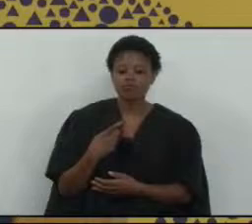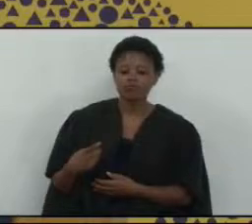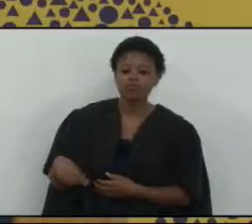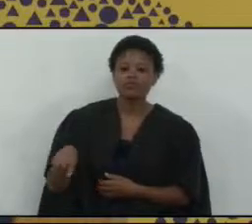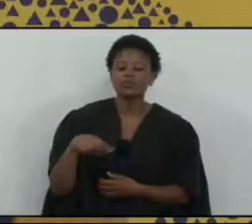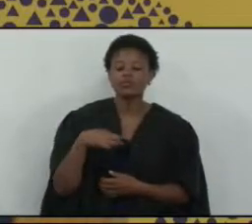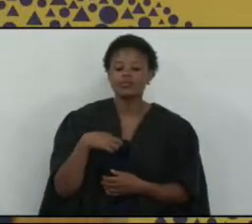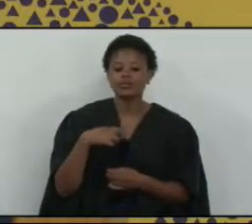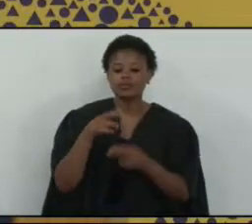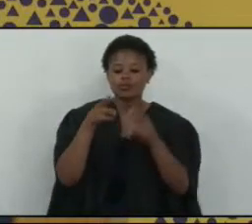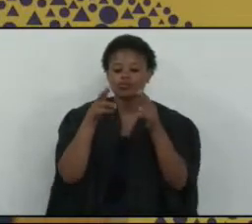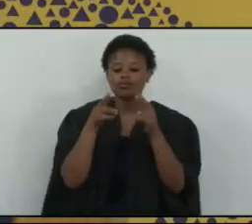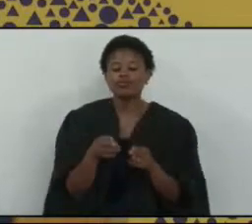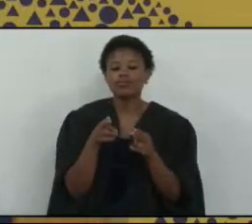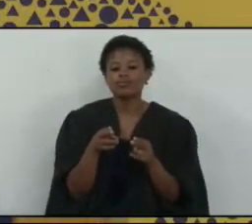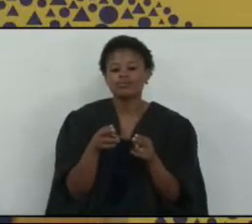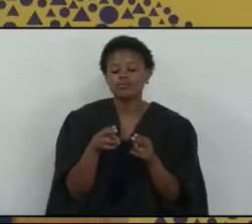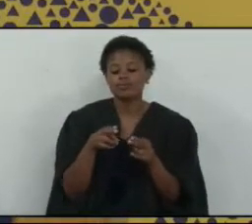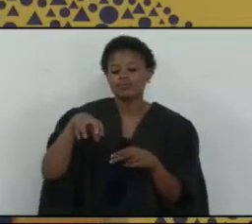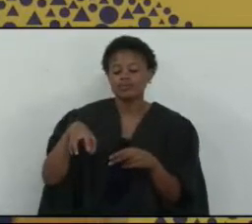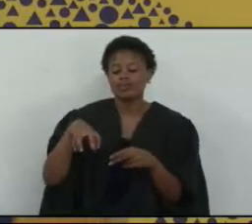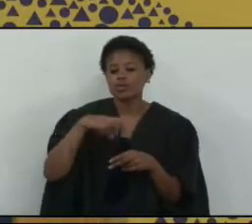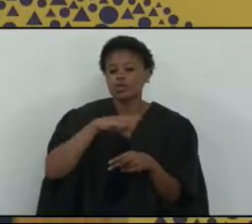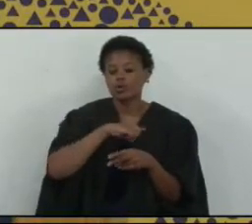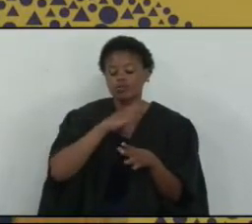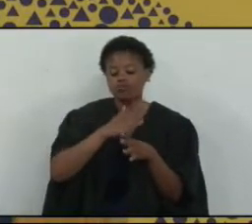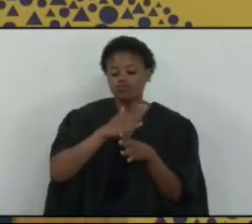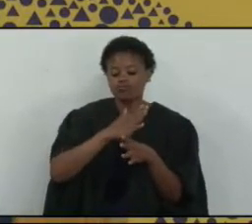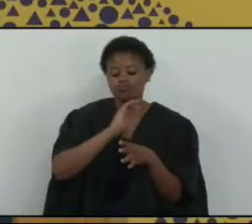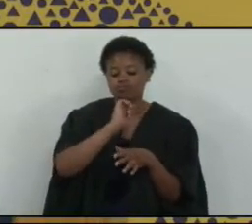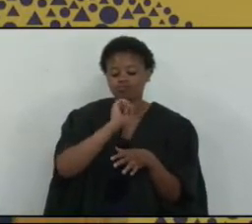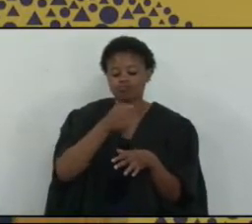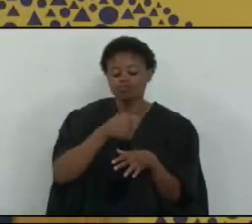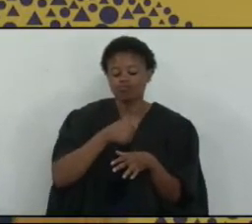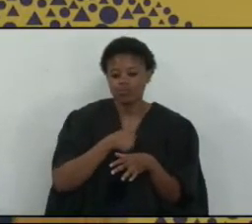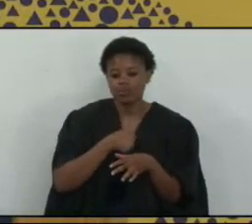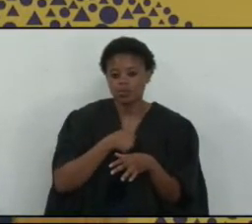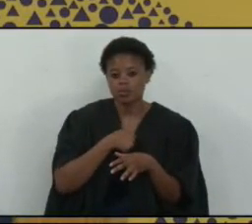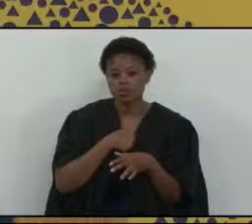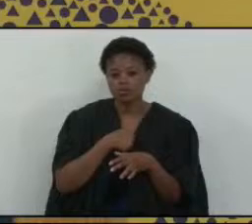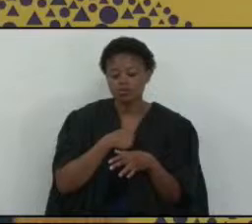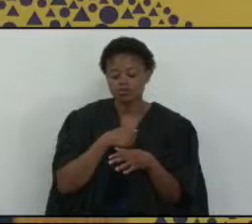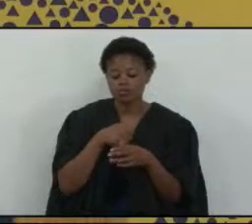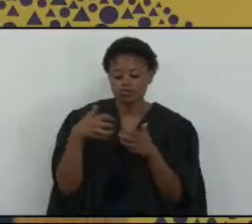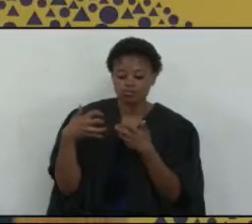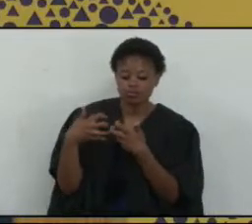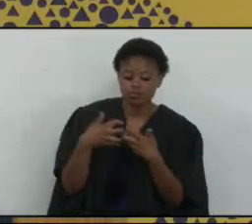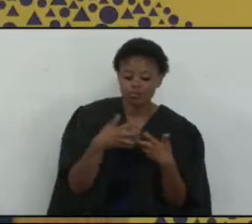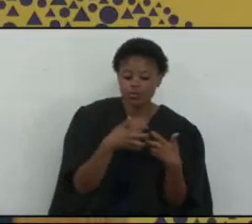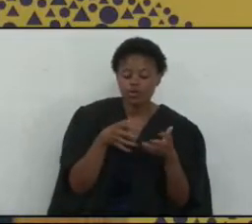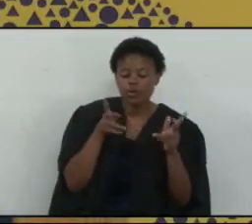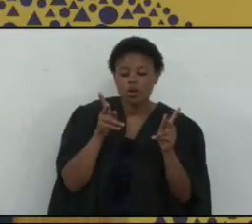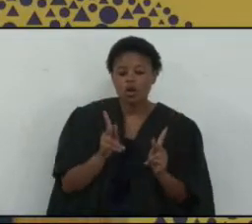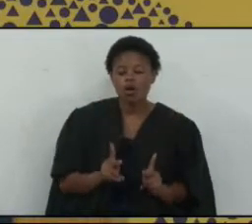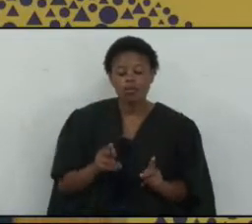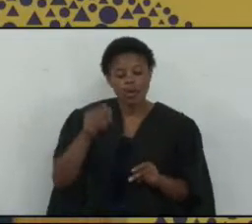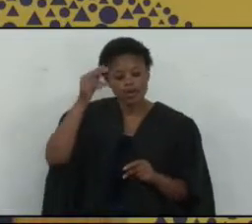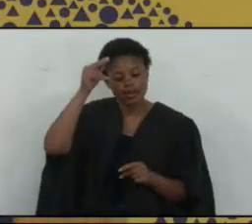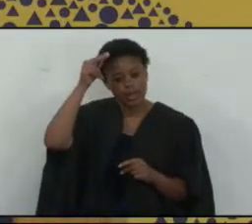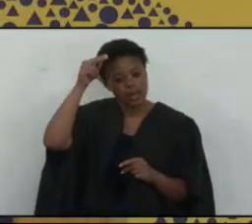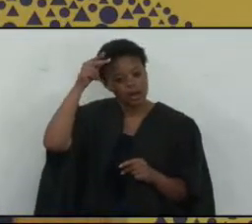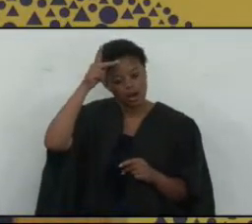as the humanities faculty, given that the essence of our scholarship lies in humanistic knowledge, and